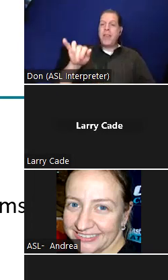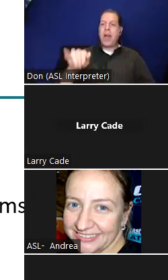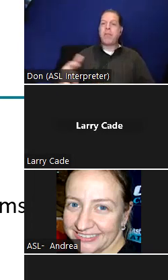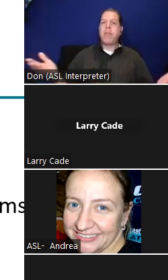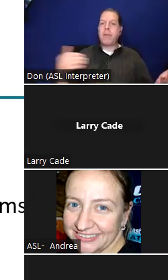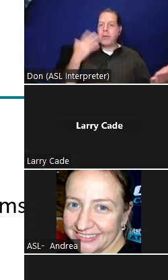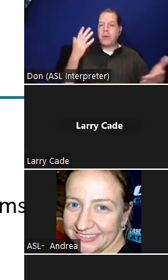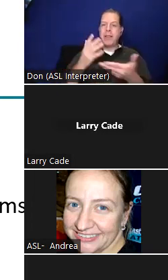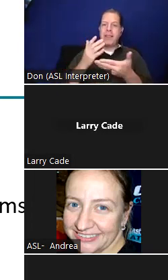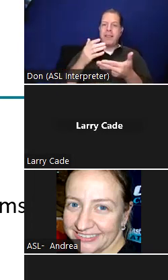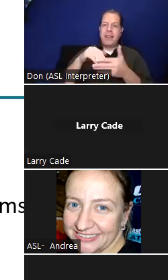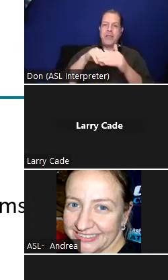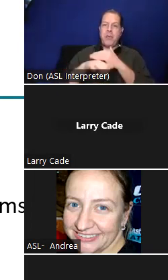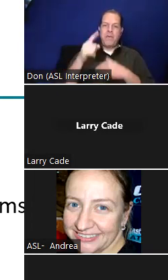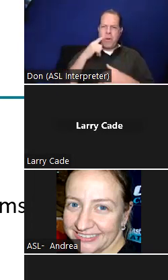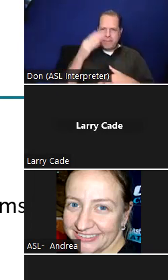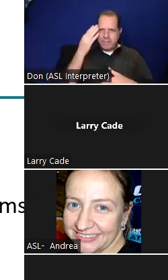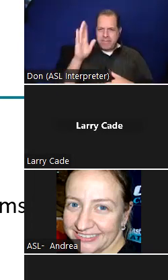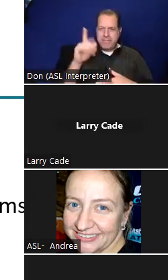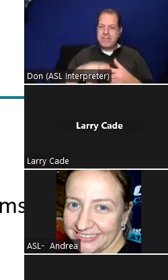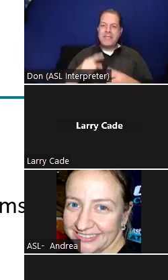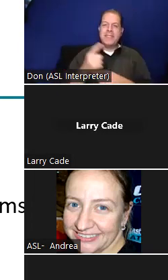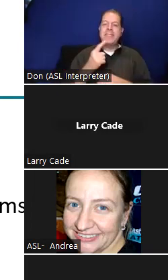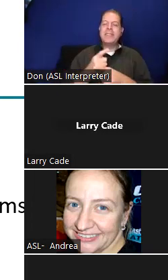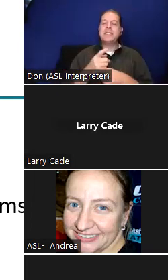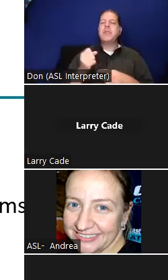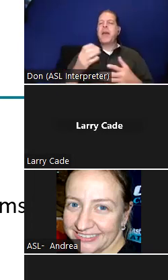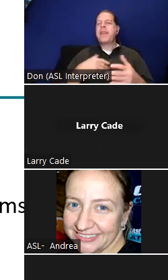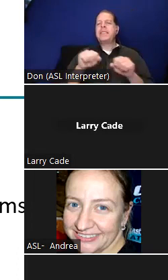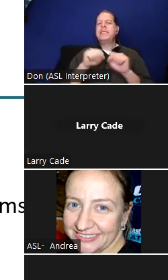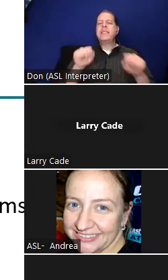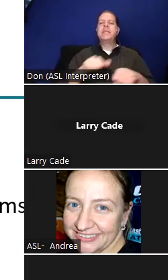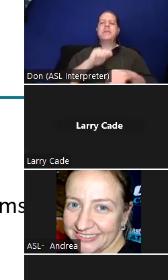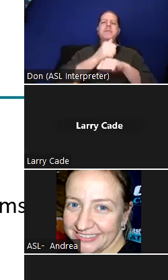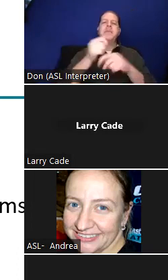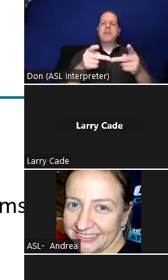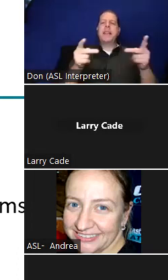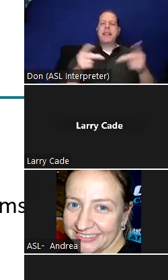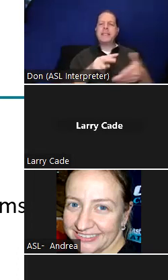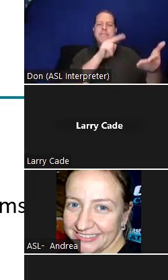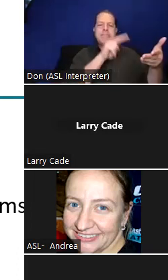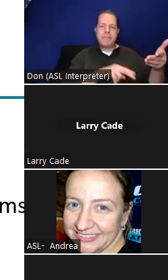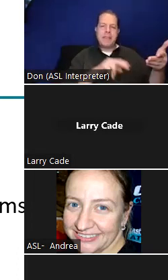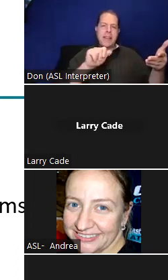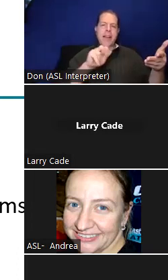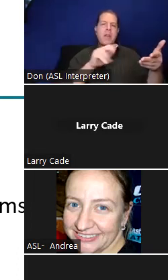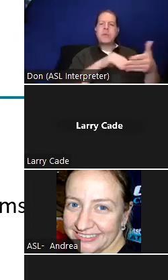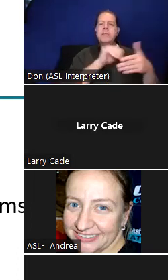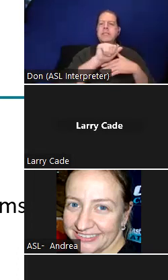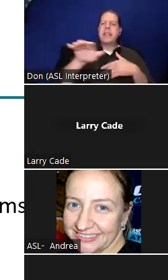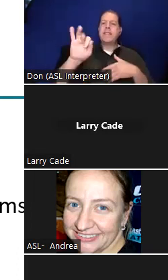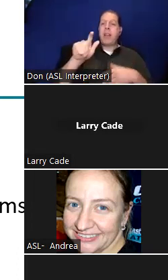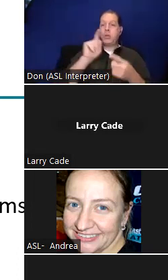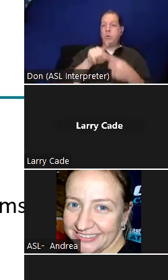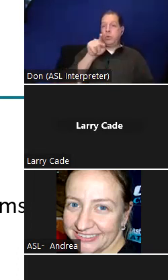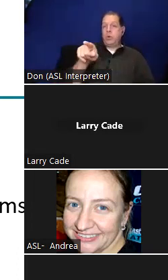enrolled for or who enrolled. And that's perfectly valid. And so we have a system in place that Navia will send a file to you